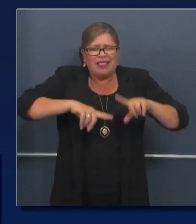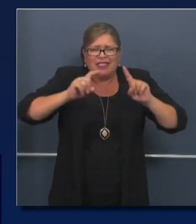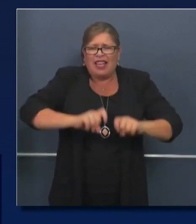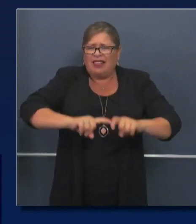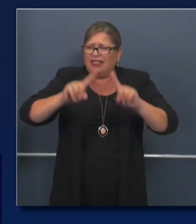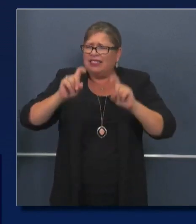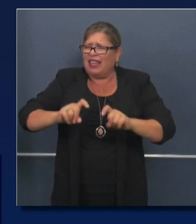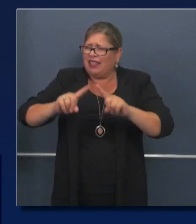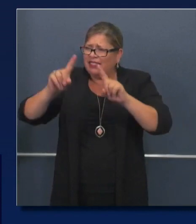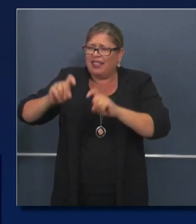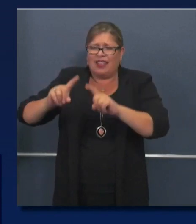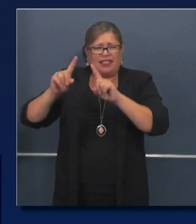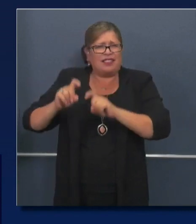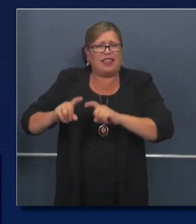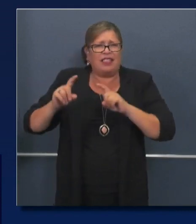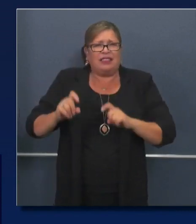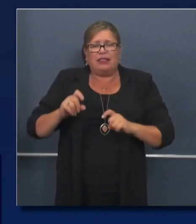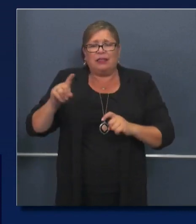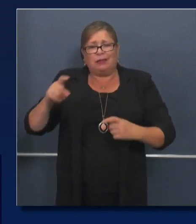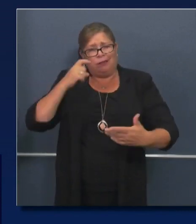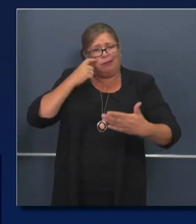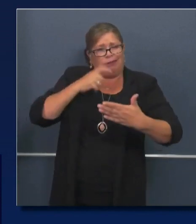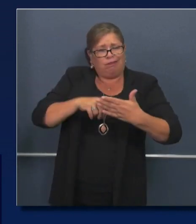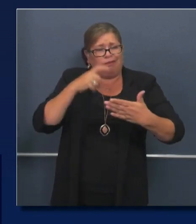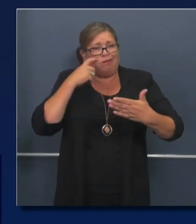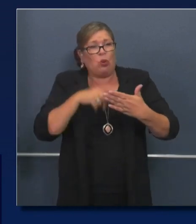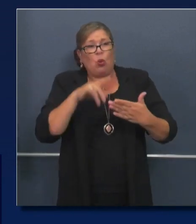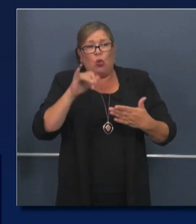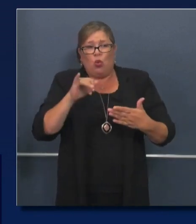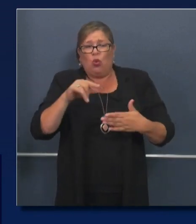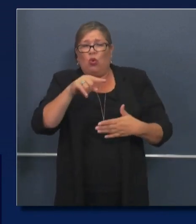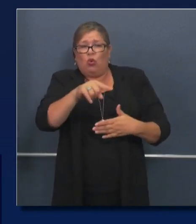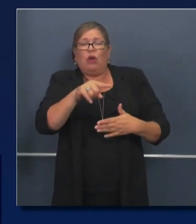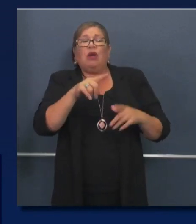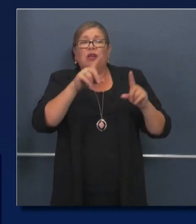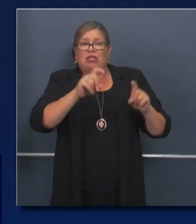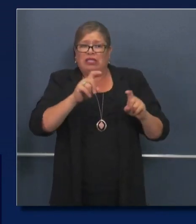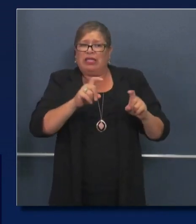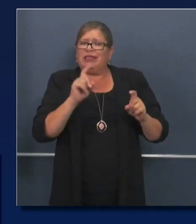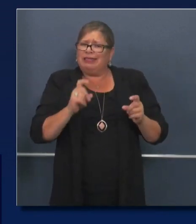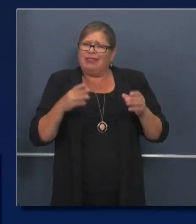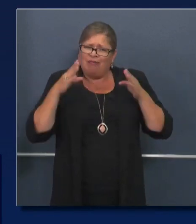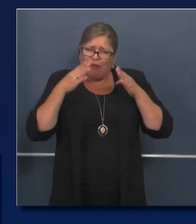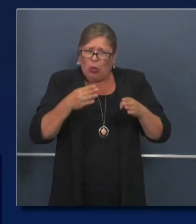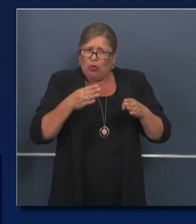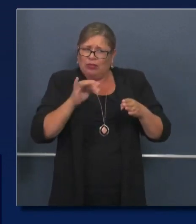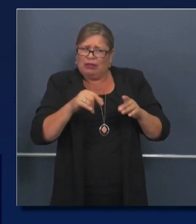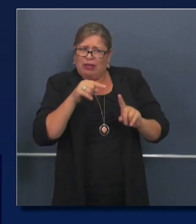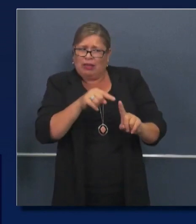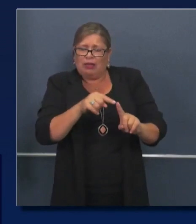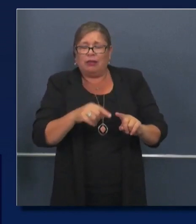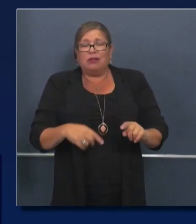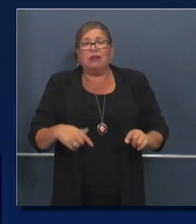Angeles County is identifying areas of the county that need focus. We've been talking about the skilled